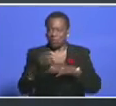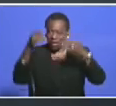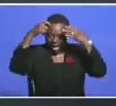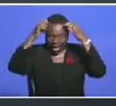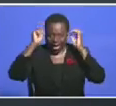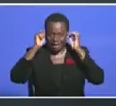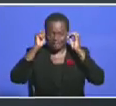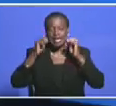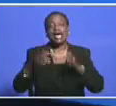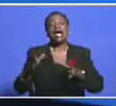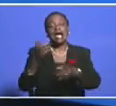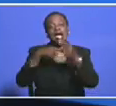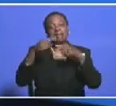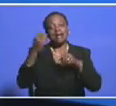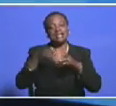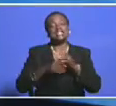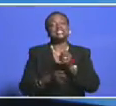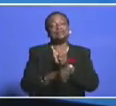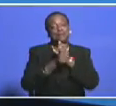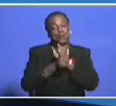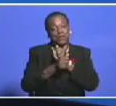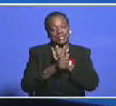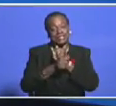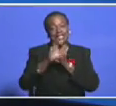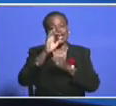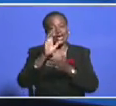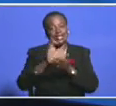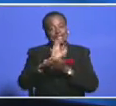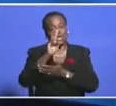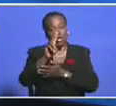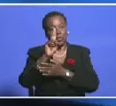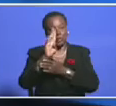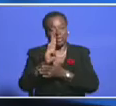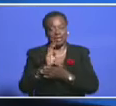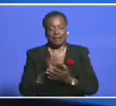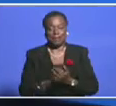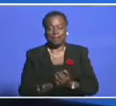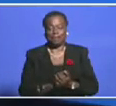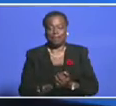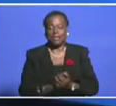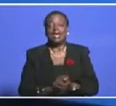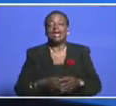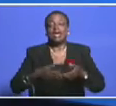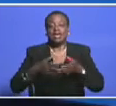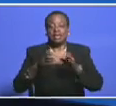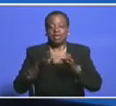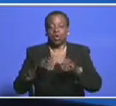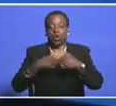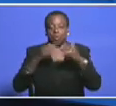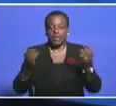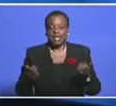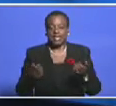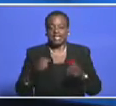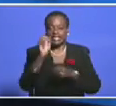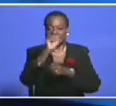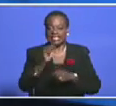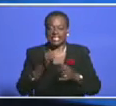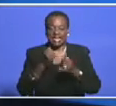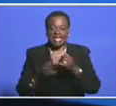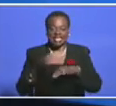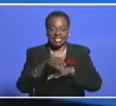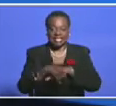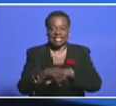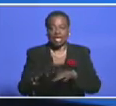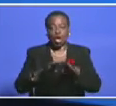your Mangoes. And before you guys get out of here, I just want to ask you, the New Providence Basketball Association opening up their season last night. You guys playing in there as well. You open up